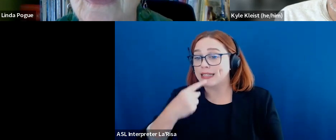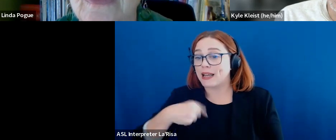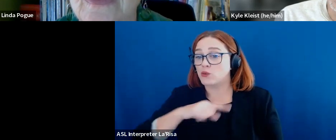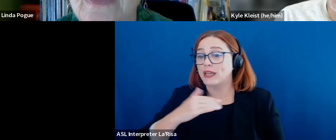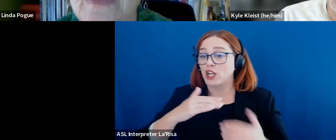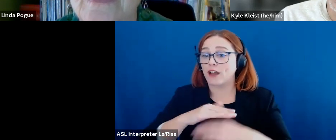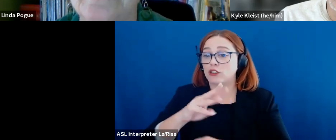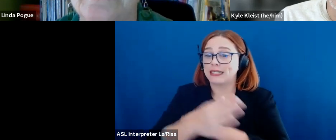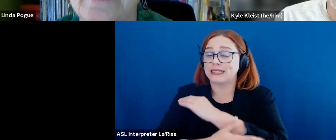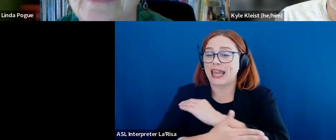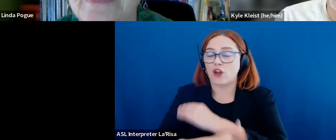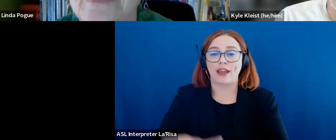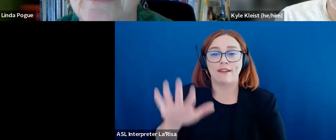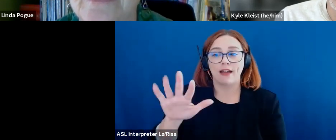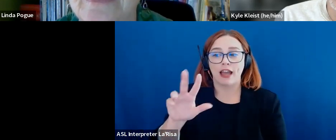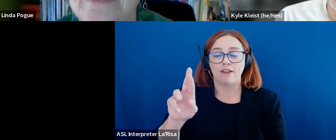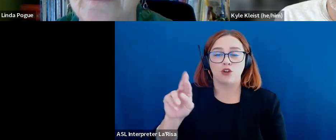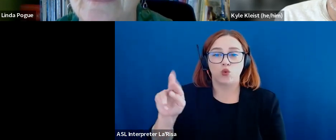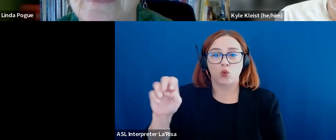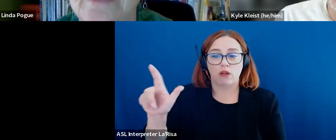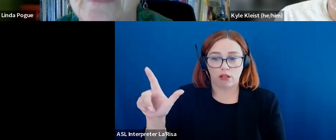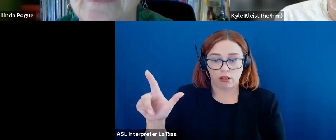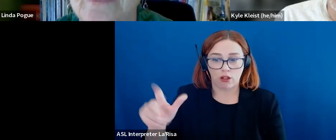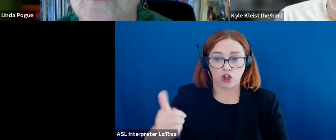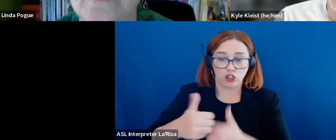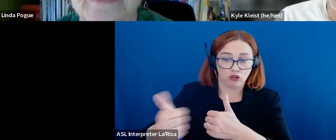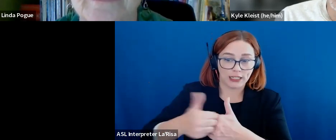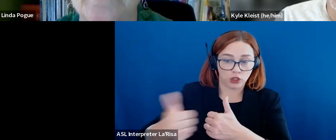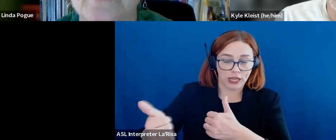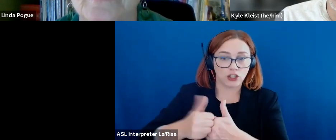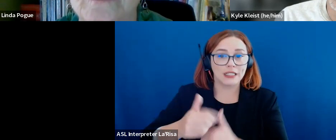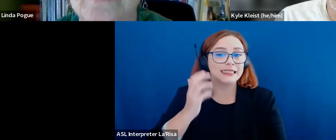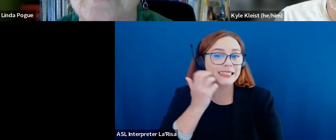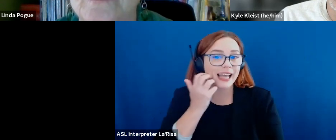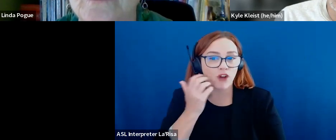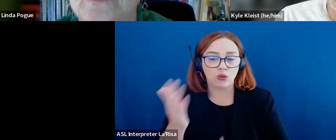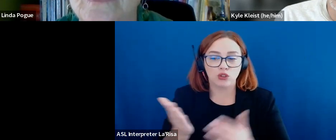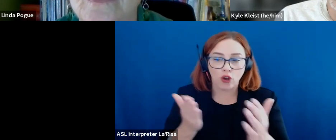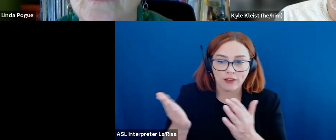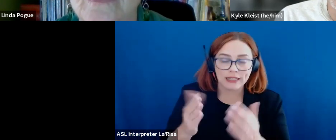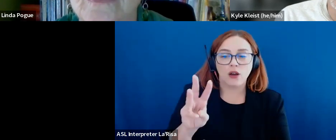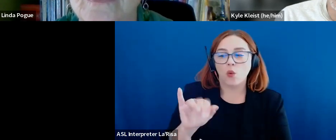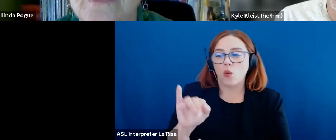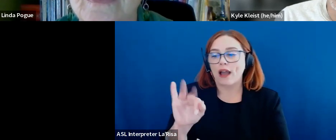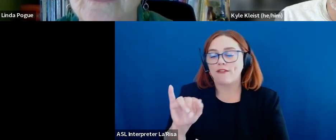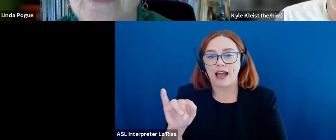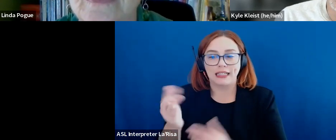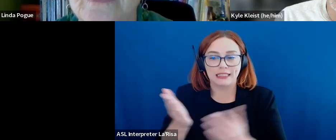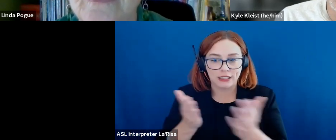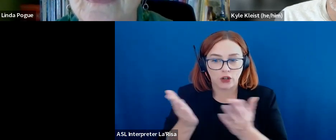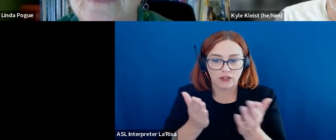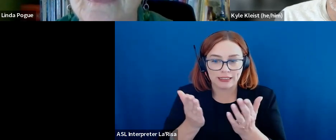are rural. Transportation and cell and Wi-Fi services to be able to join Zoom